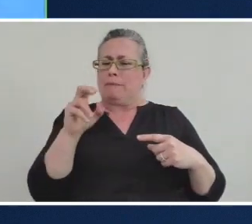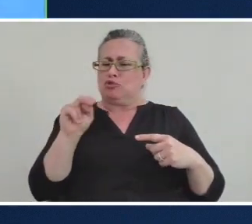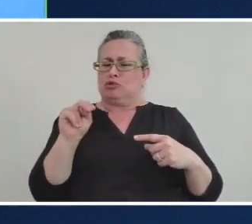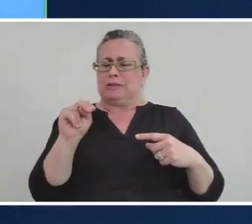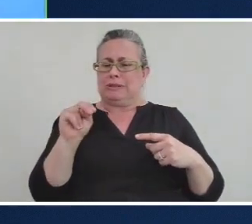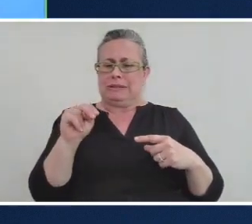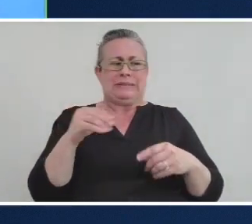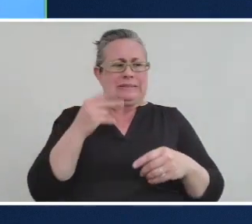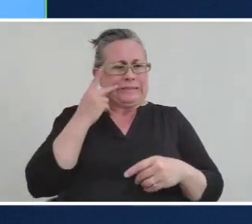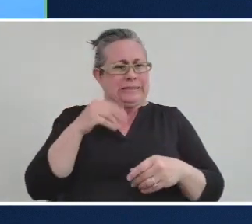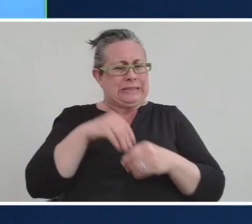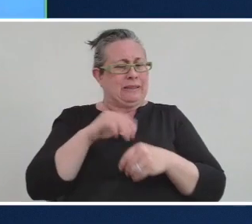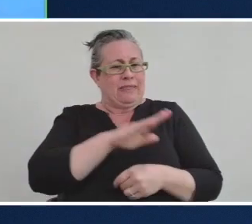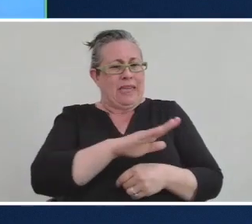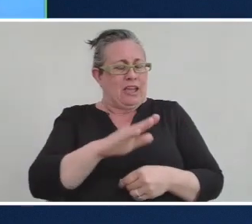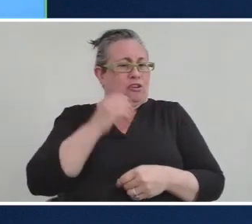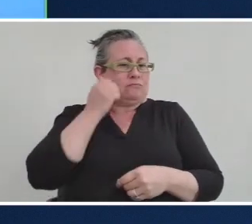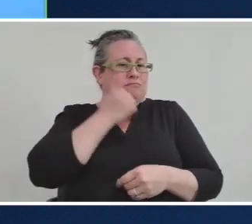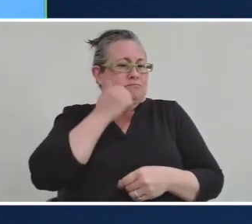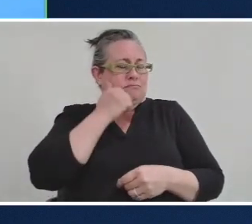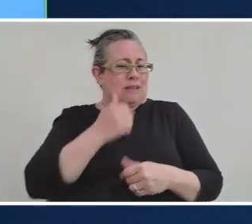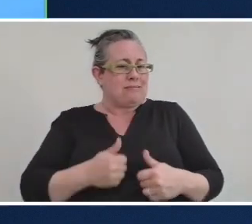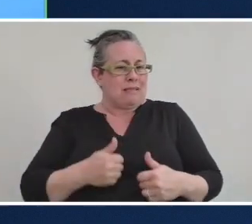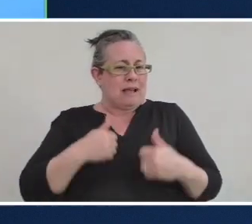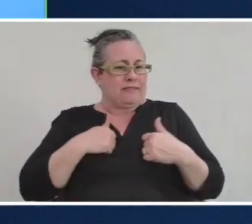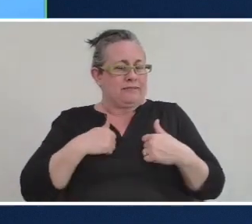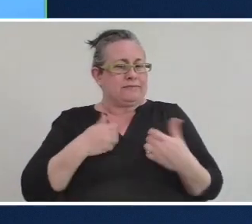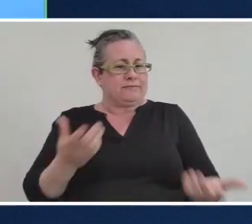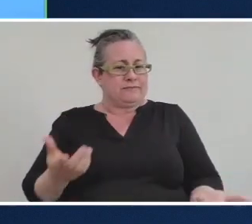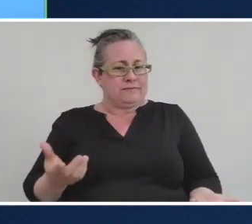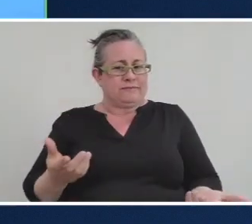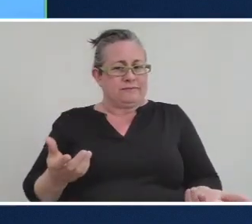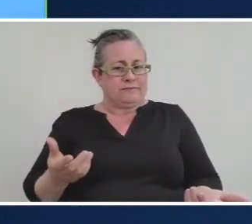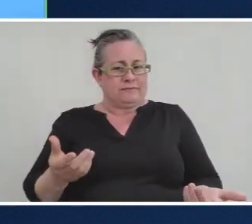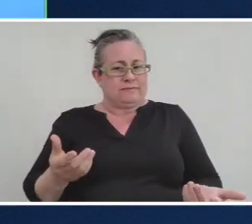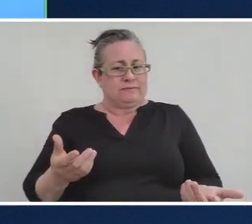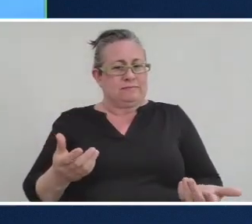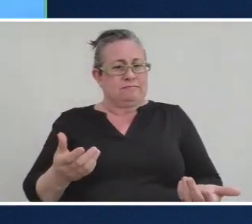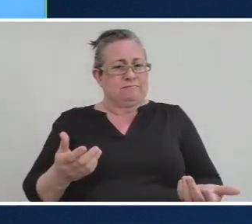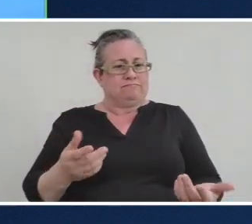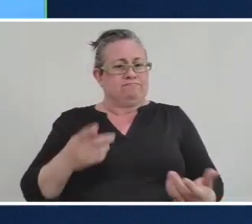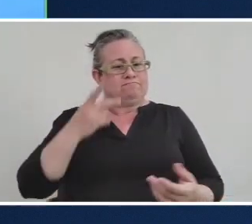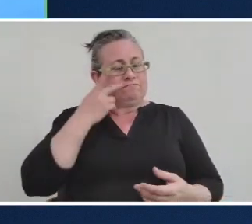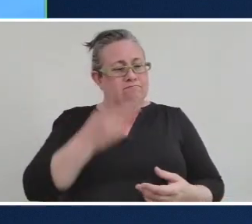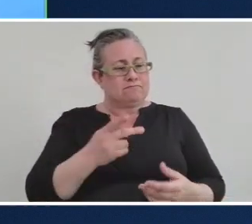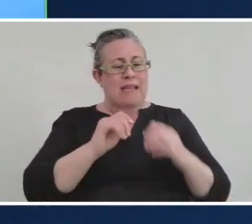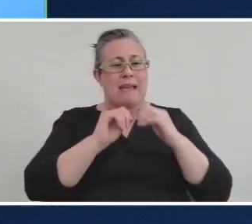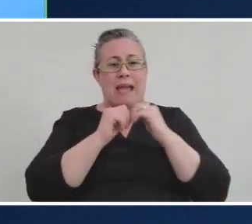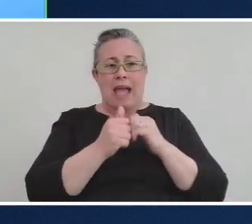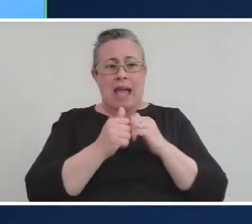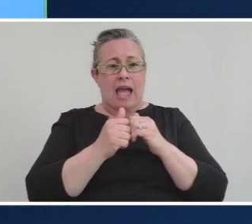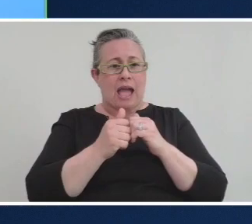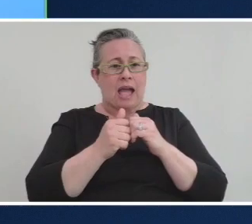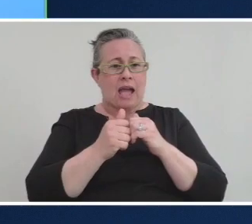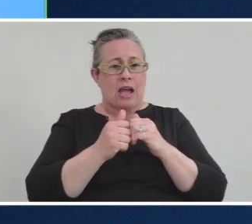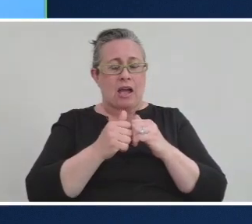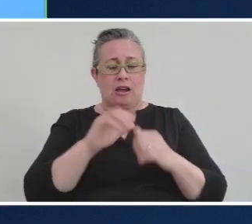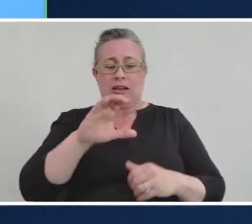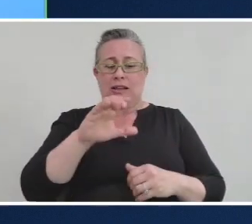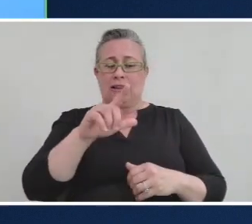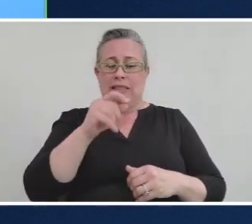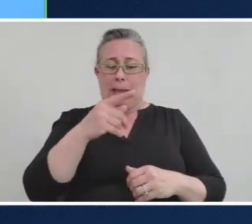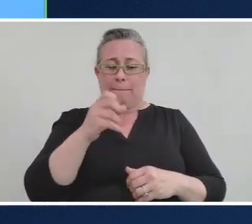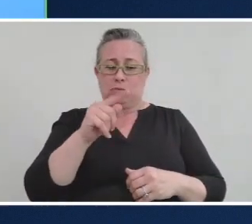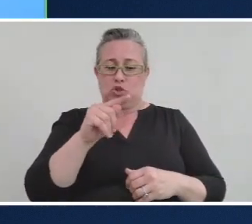and they are witnessing what strategic corruption and kleptocracy is doing at the